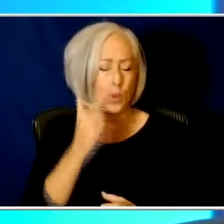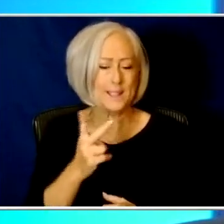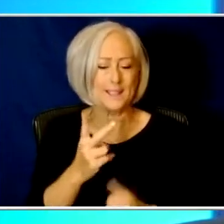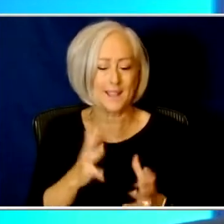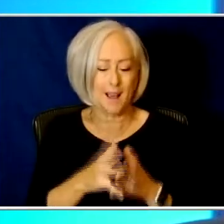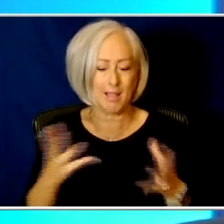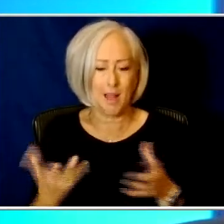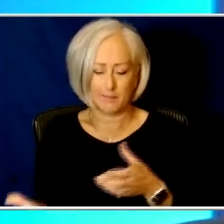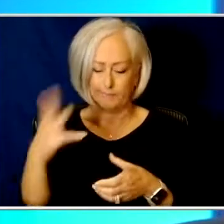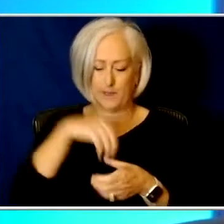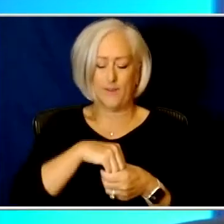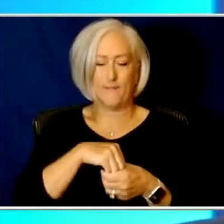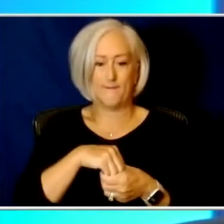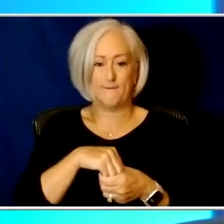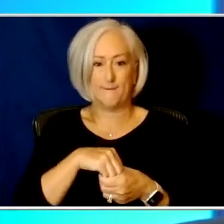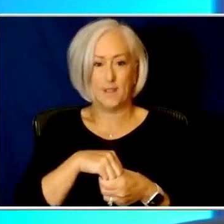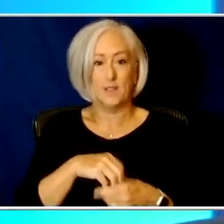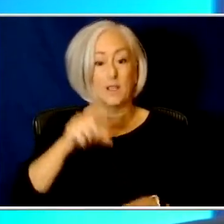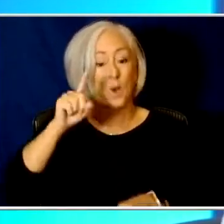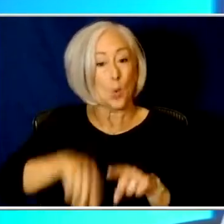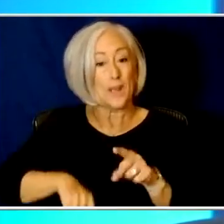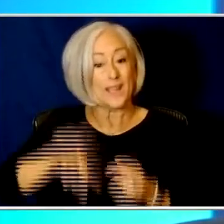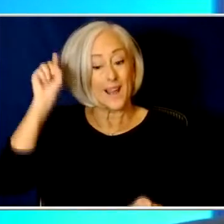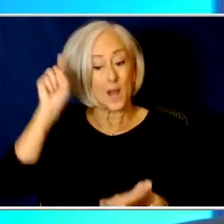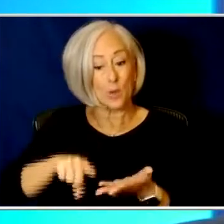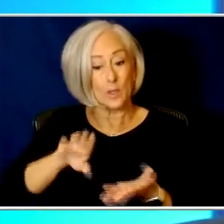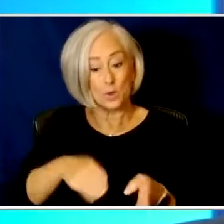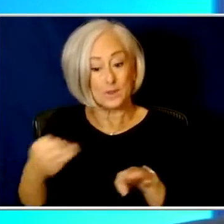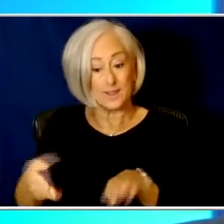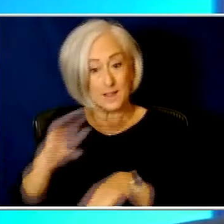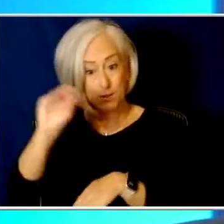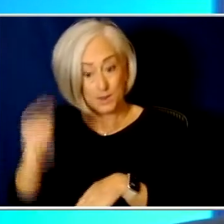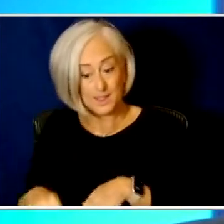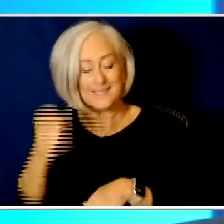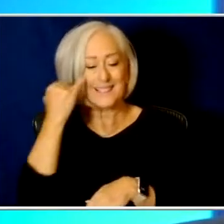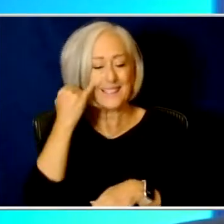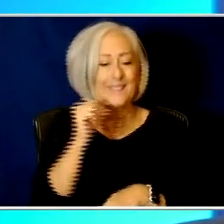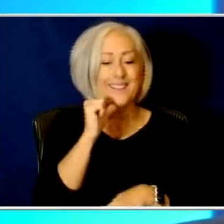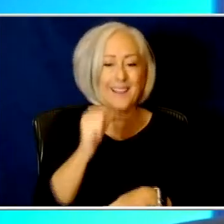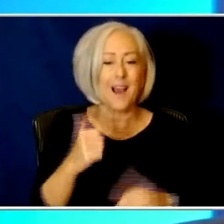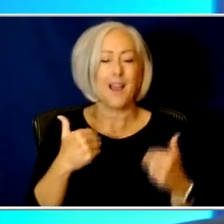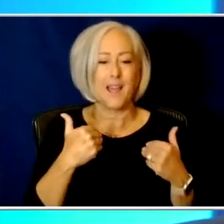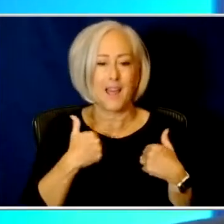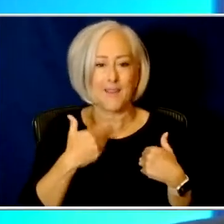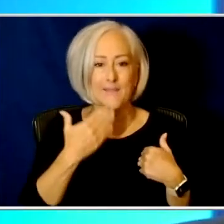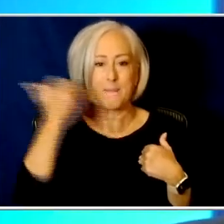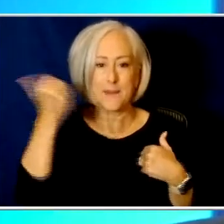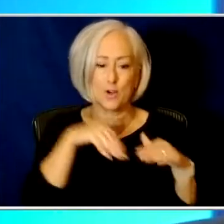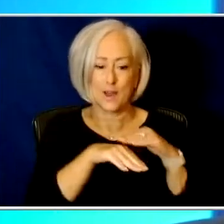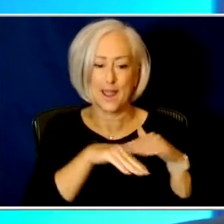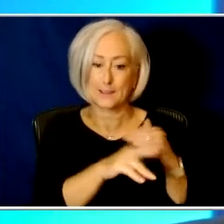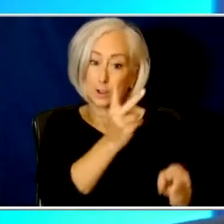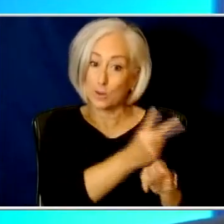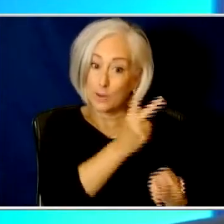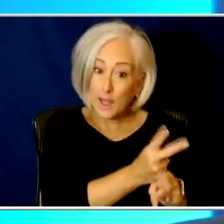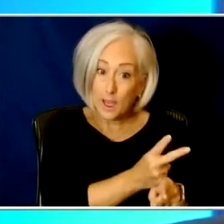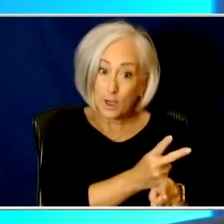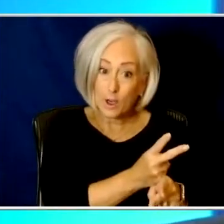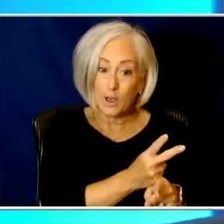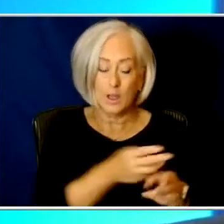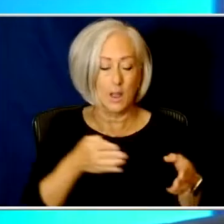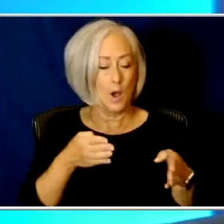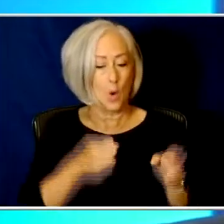our mortality rate if we don't have better access to care, we don't have the means to detect breast cancer